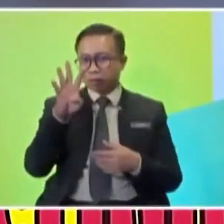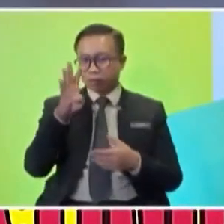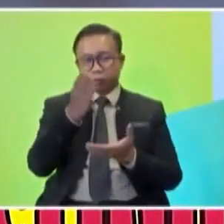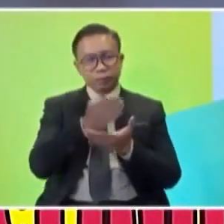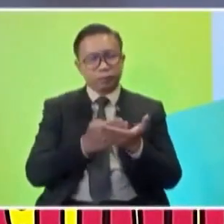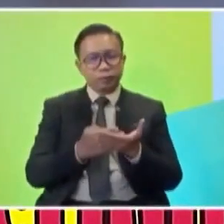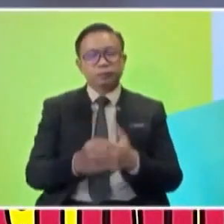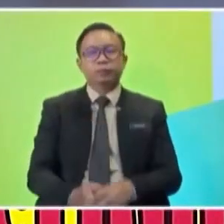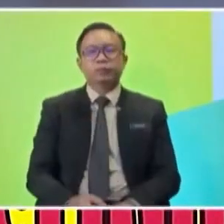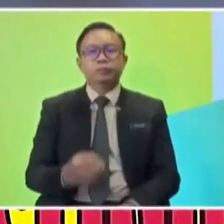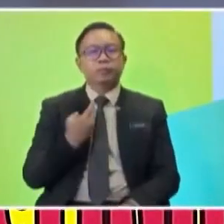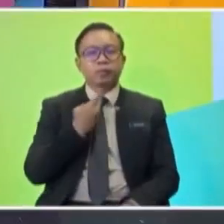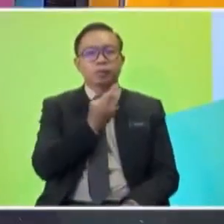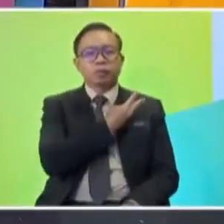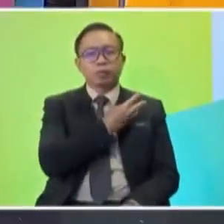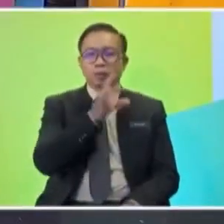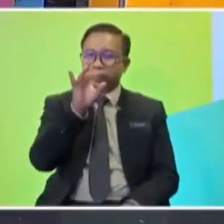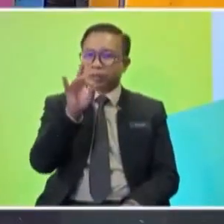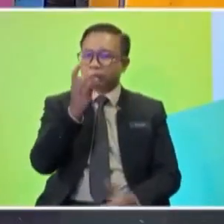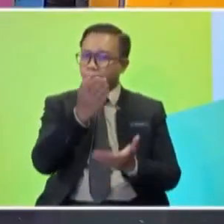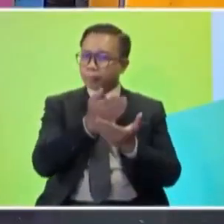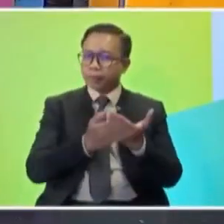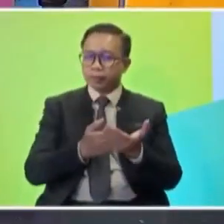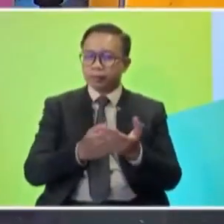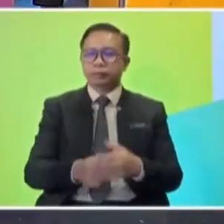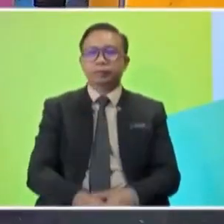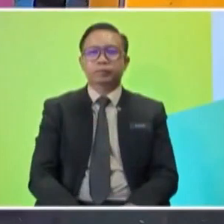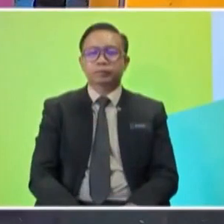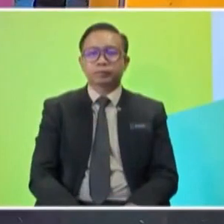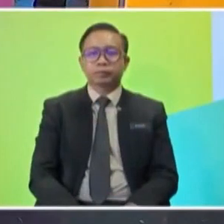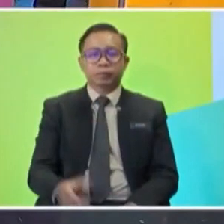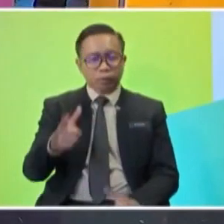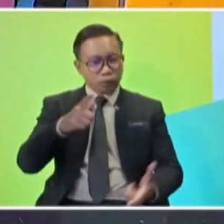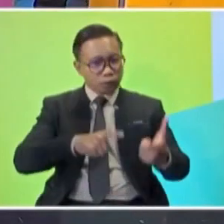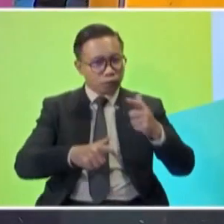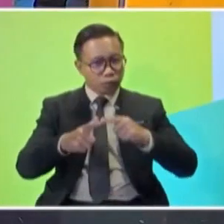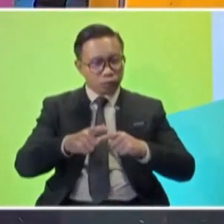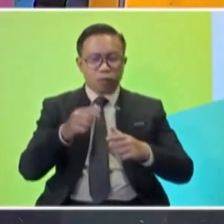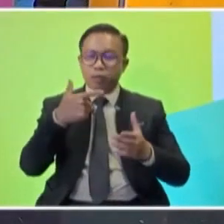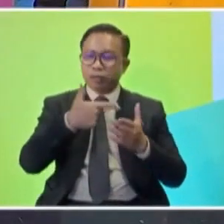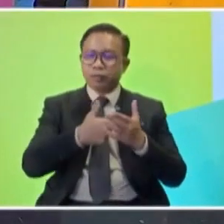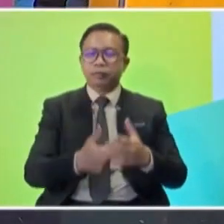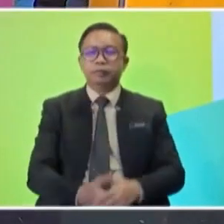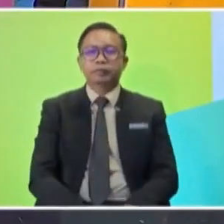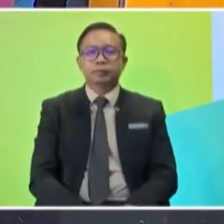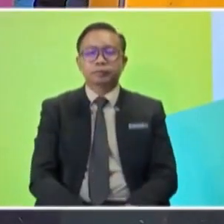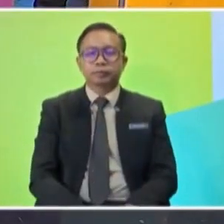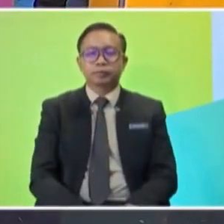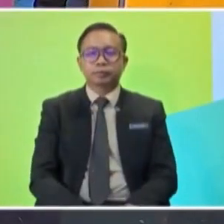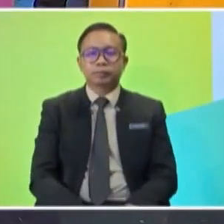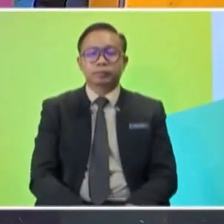Now what we need is 8 parts. Okay, so I need to fold it again. Fold it again. Yes.